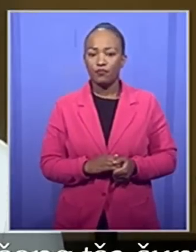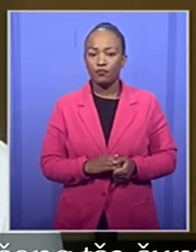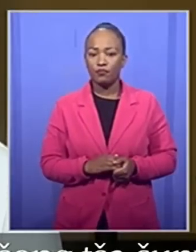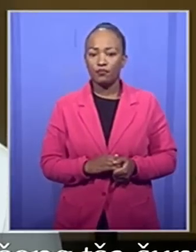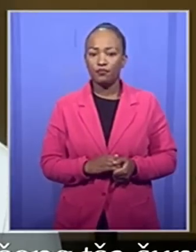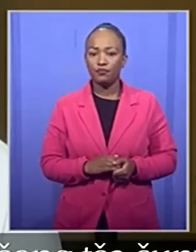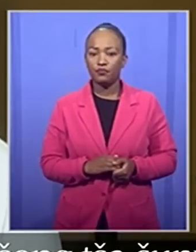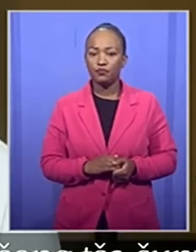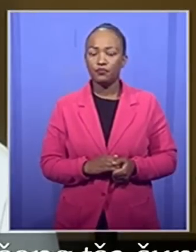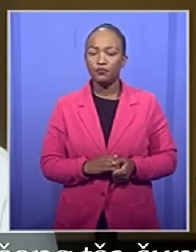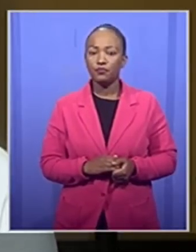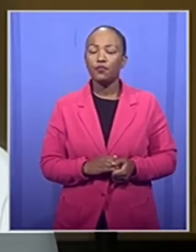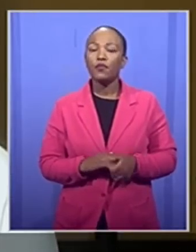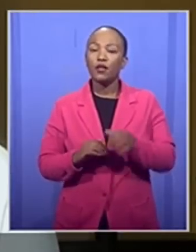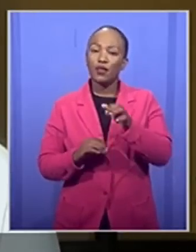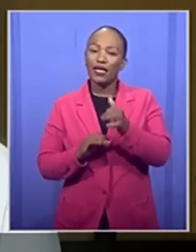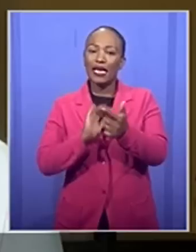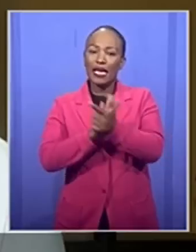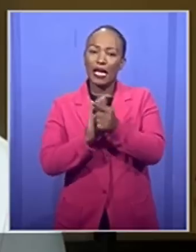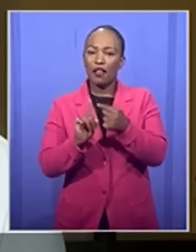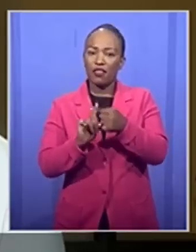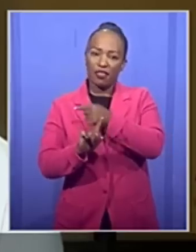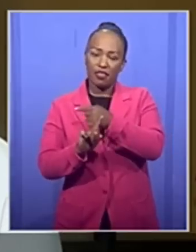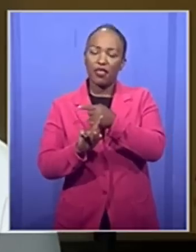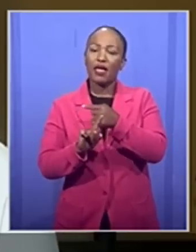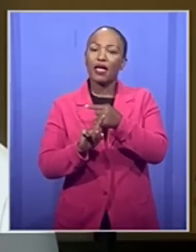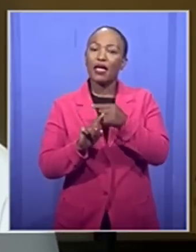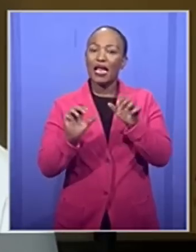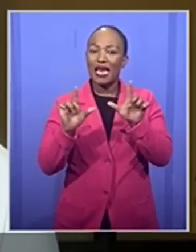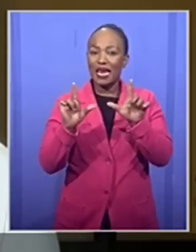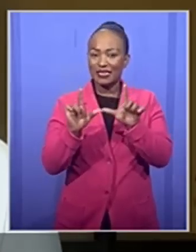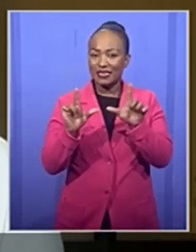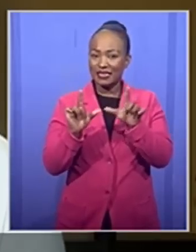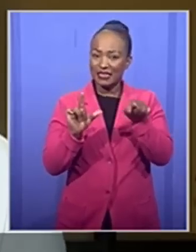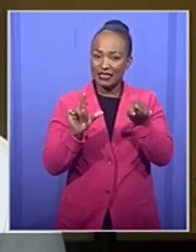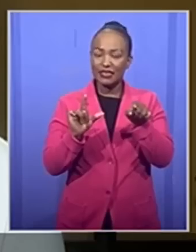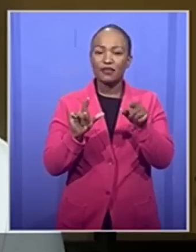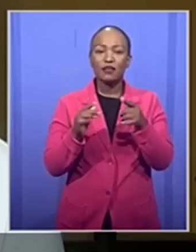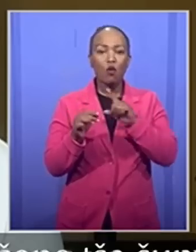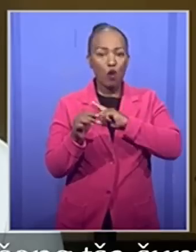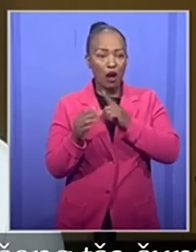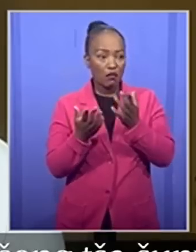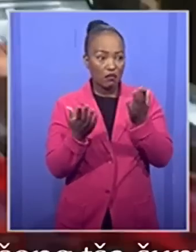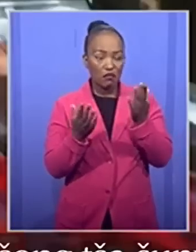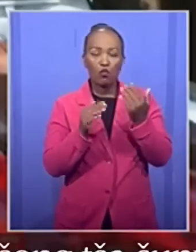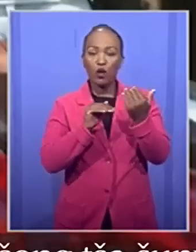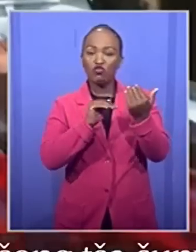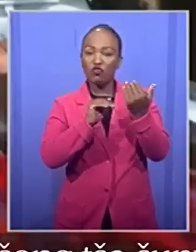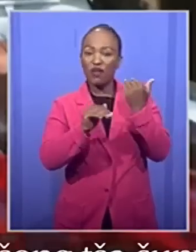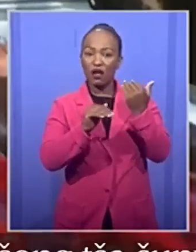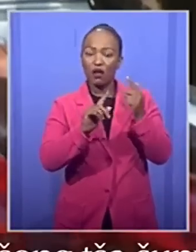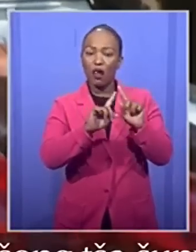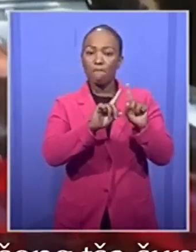illegally issued licenses, they are a contributing factor to the high number of traffic accidents we see in the country. Zwane o